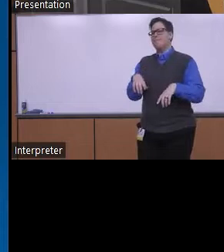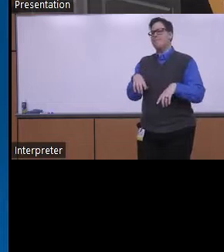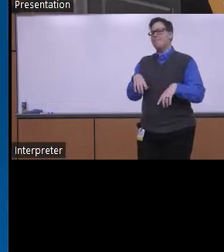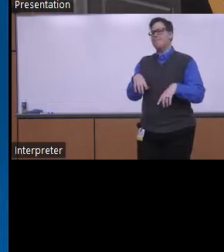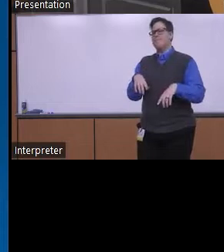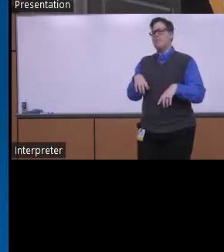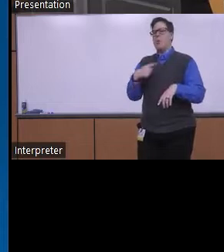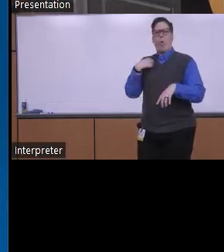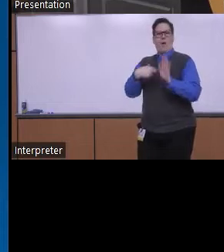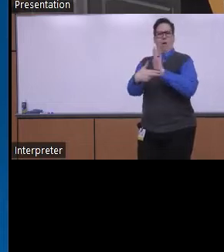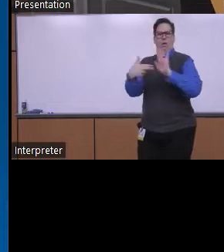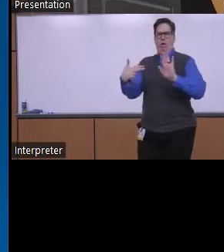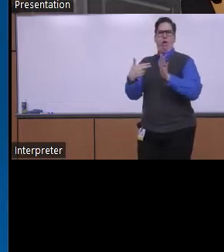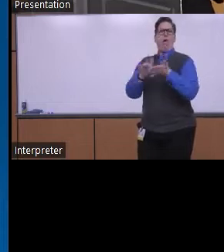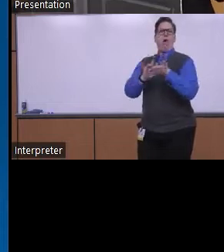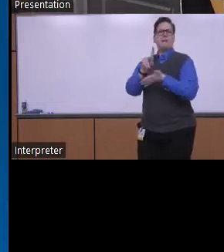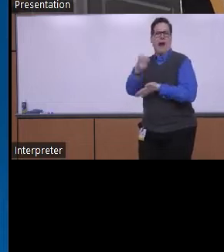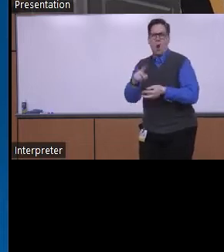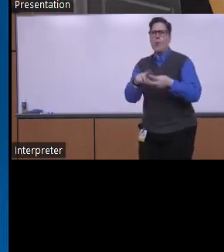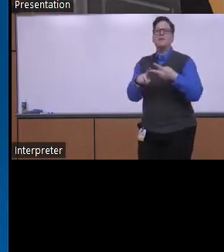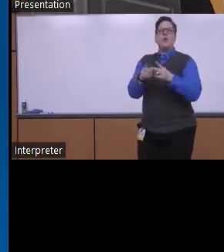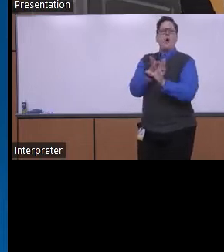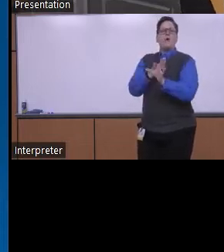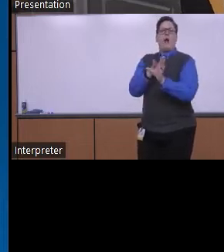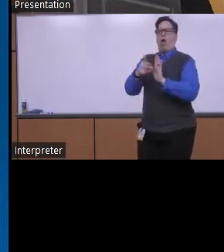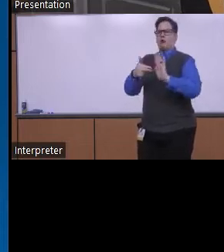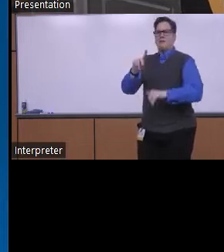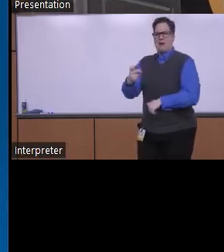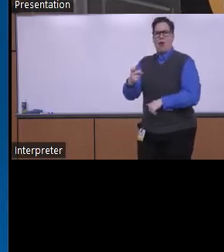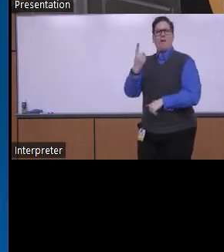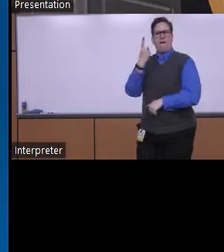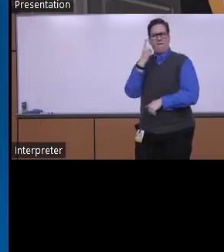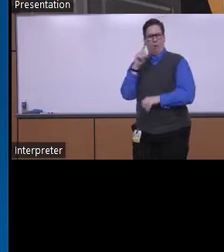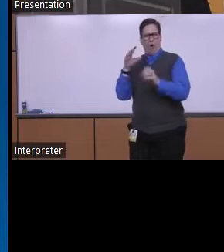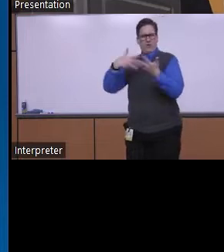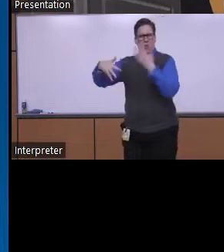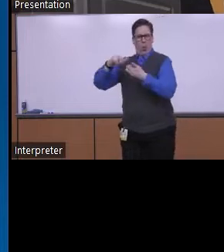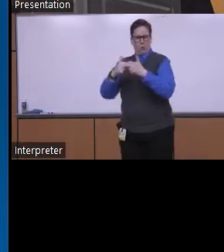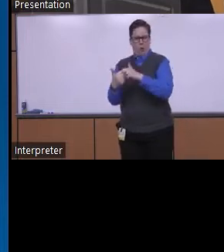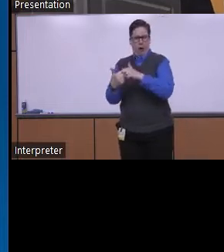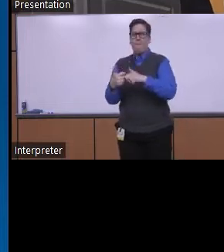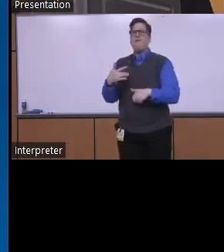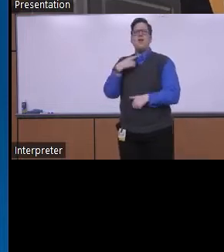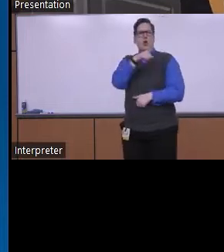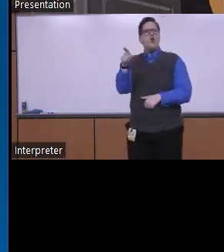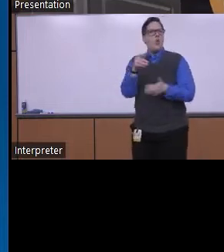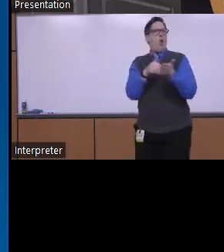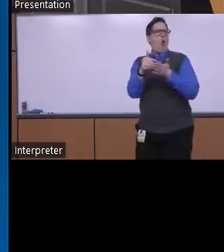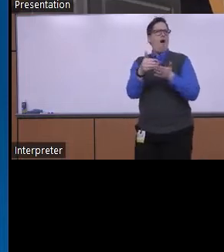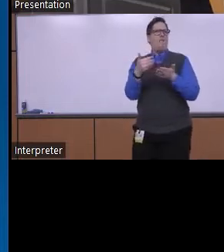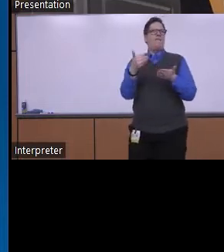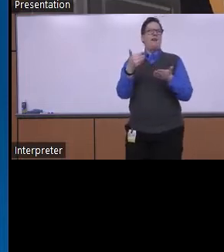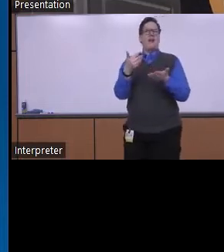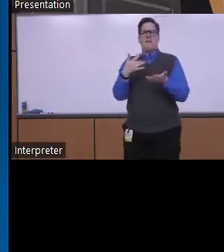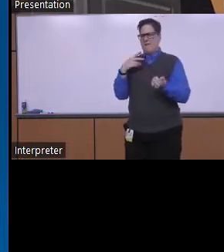so psychologize social problems. And I think you guys probably have this experience that you're being called upon to give answers or to